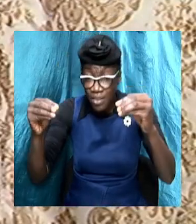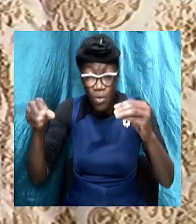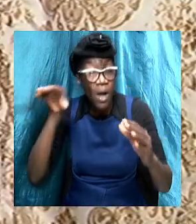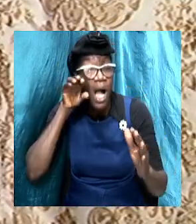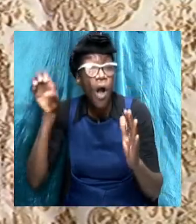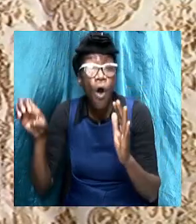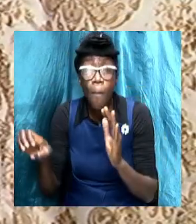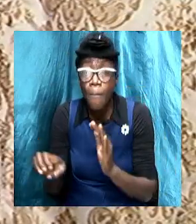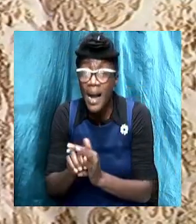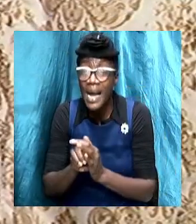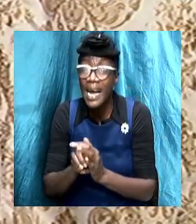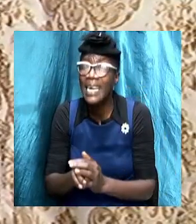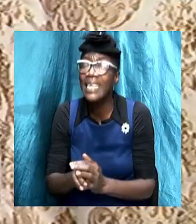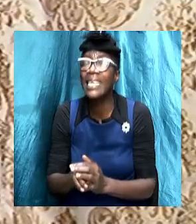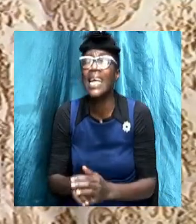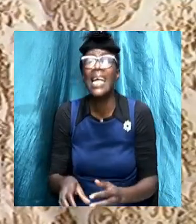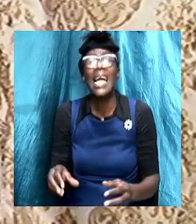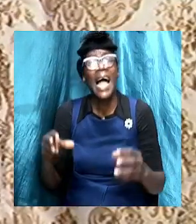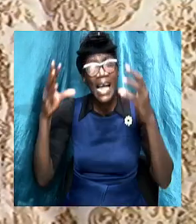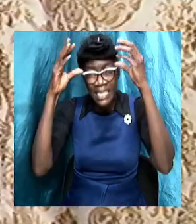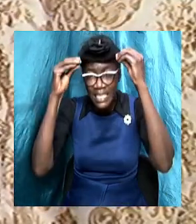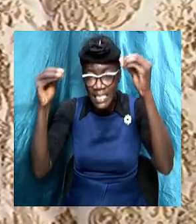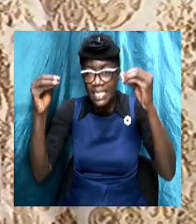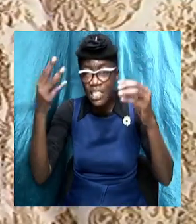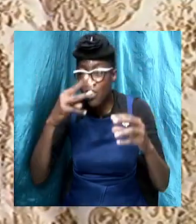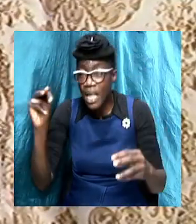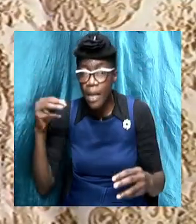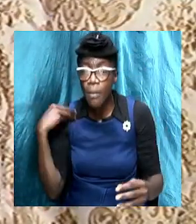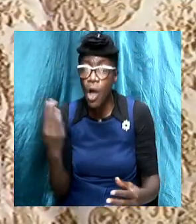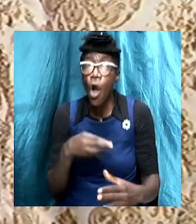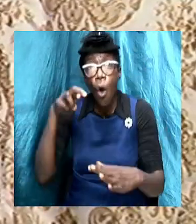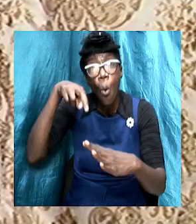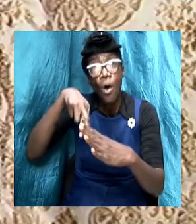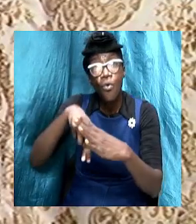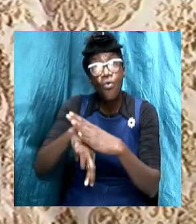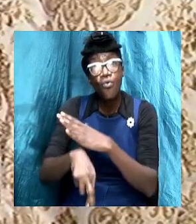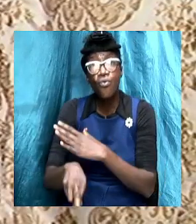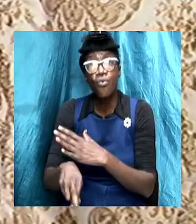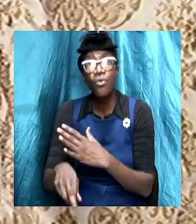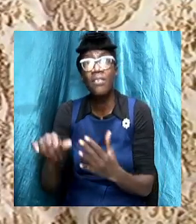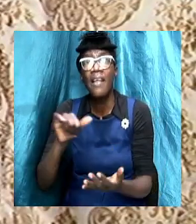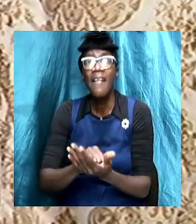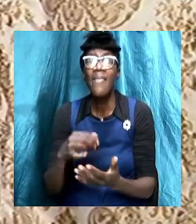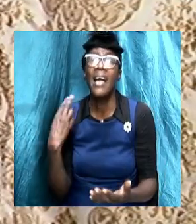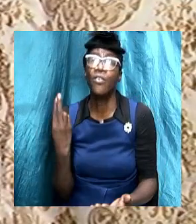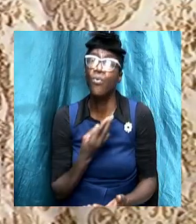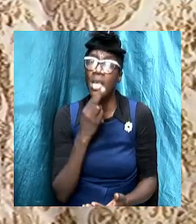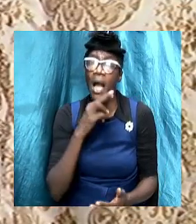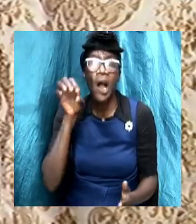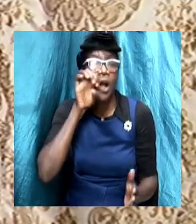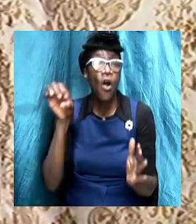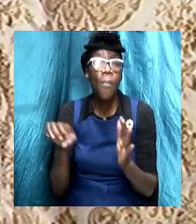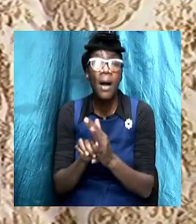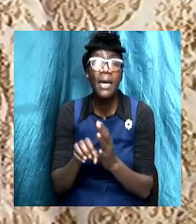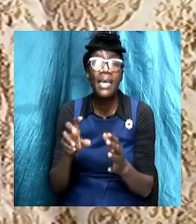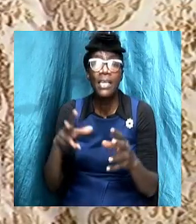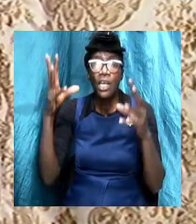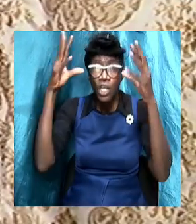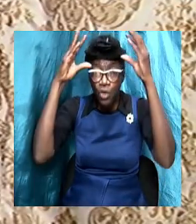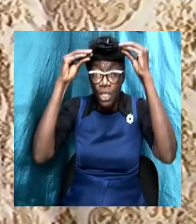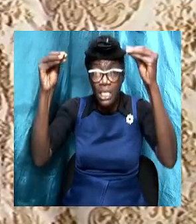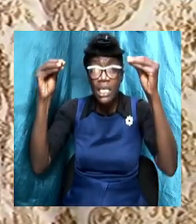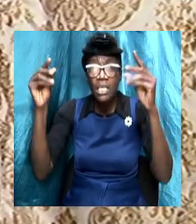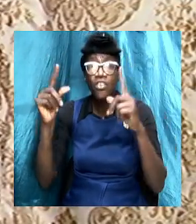them and teach them. So our root is that we are commanded to teach the